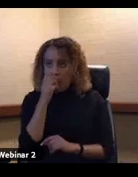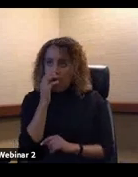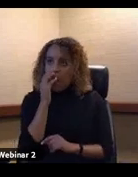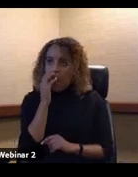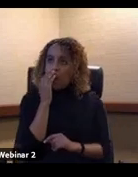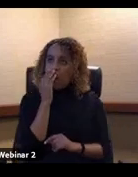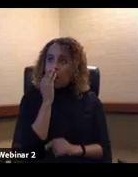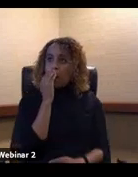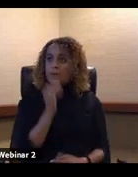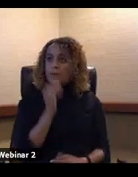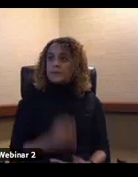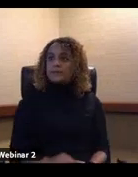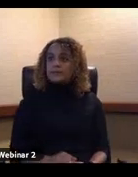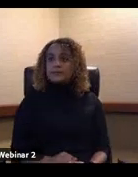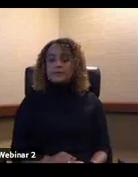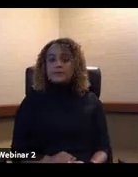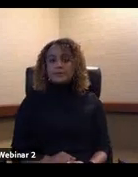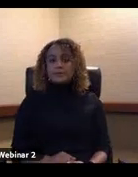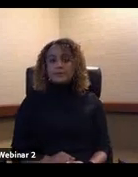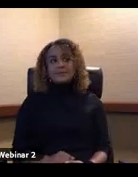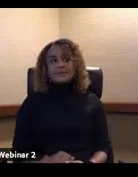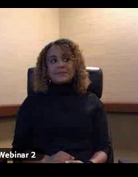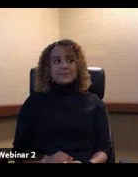to talk so we can schedule that time.